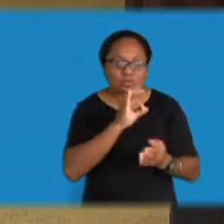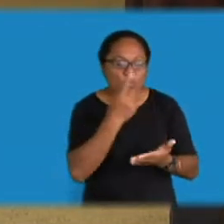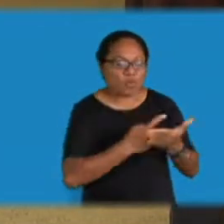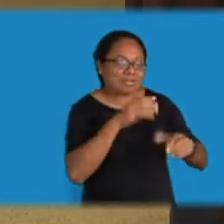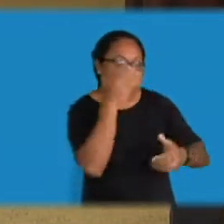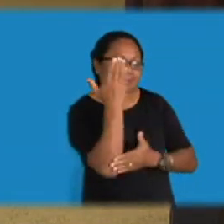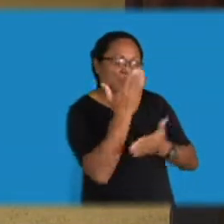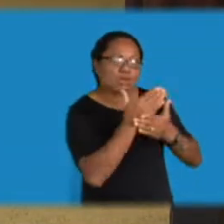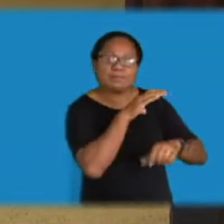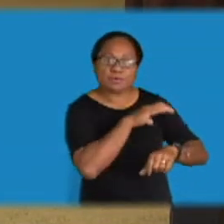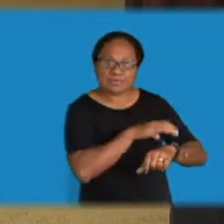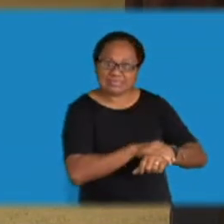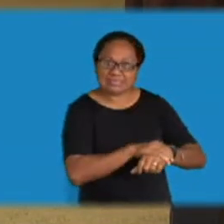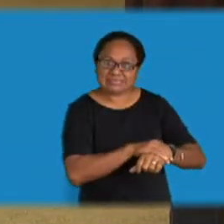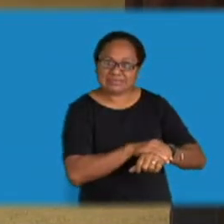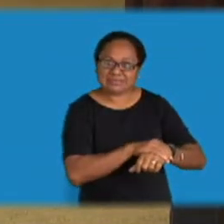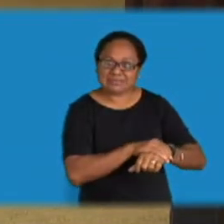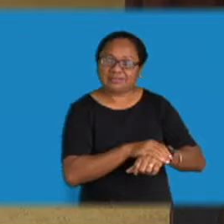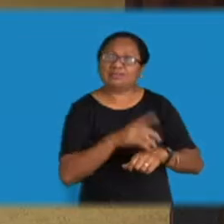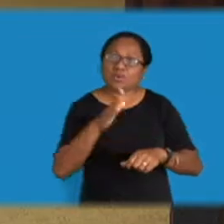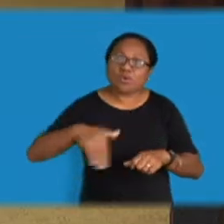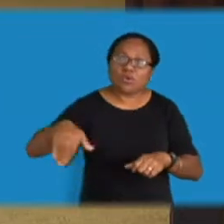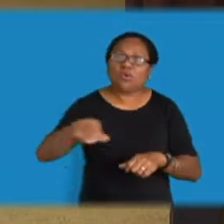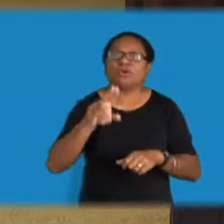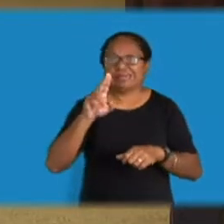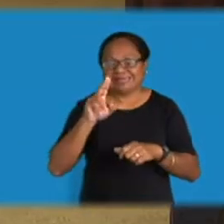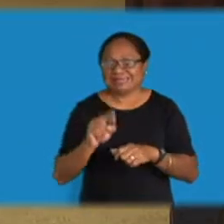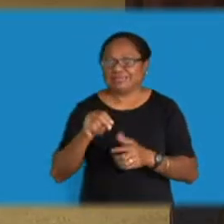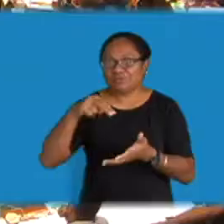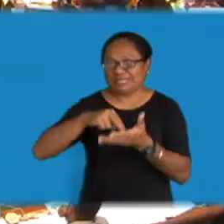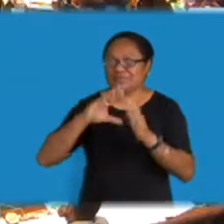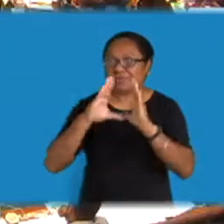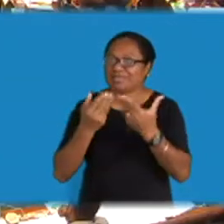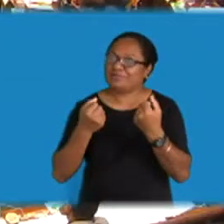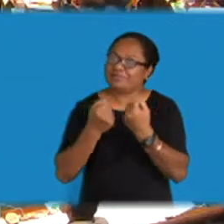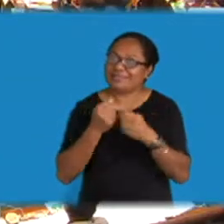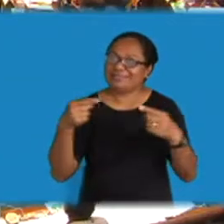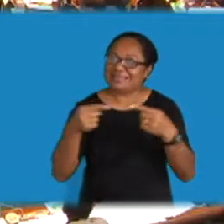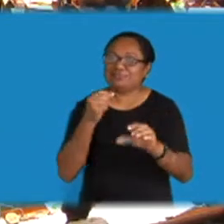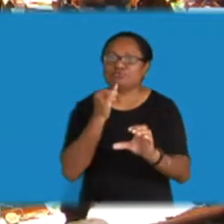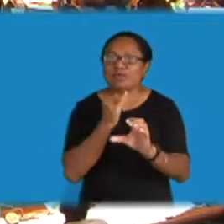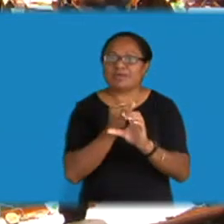the police in this fight against crime. Thank you, Madam Speaker.